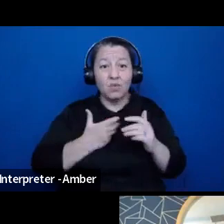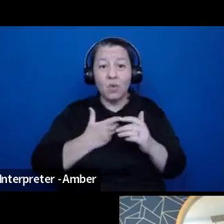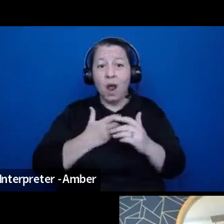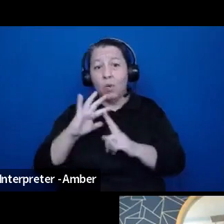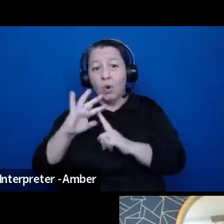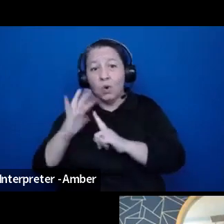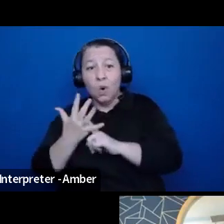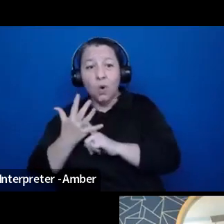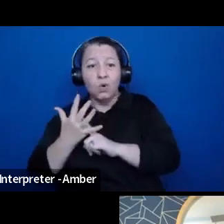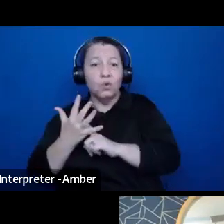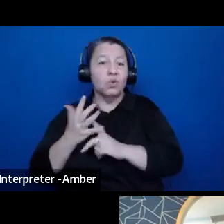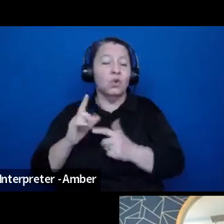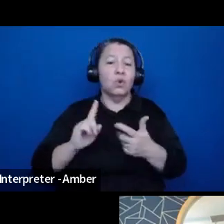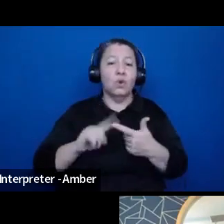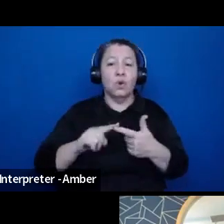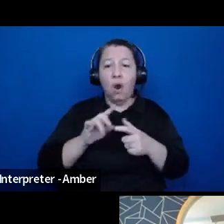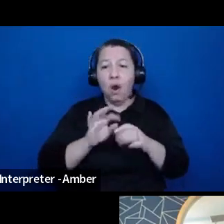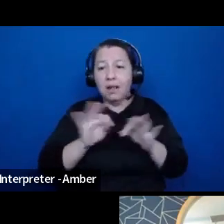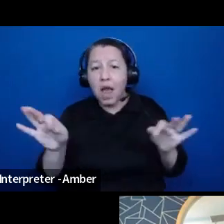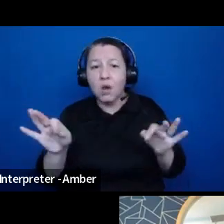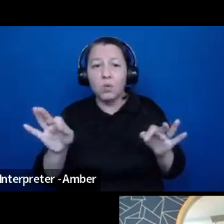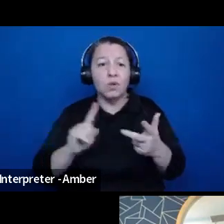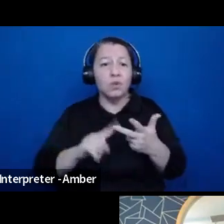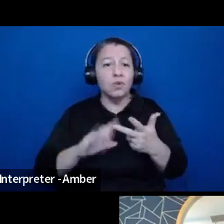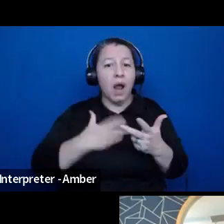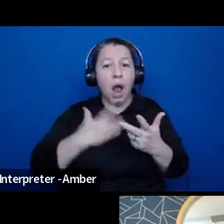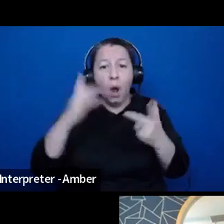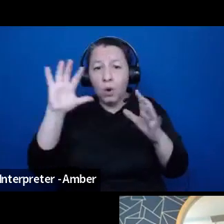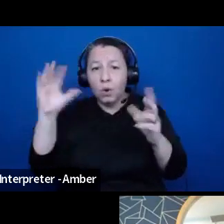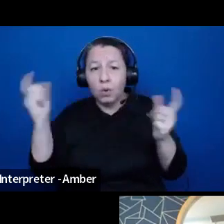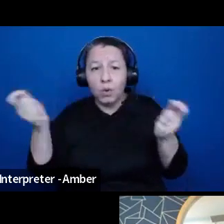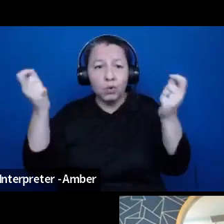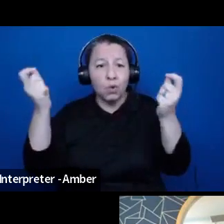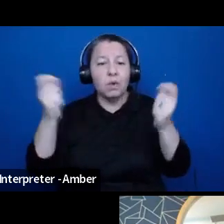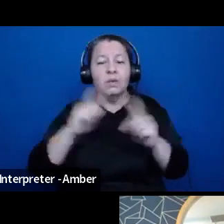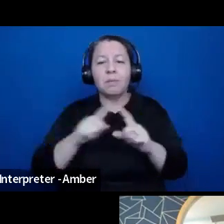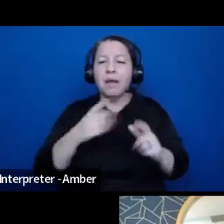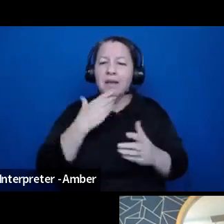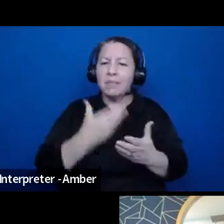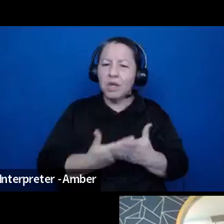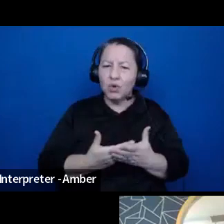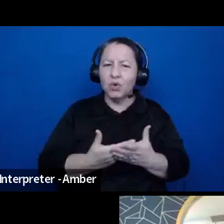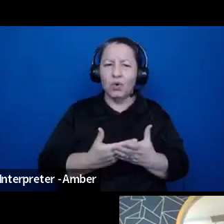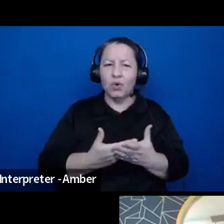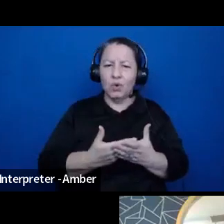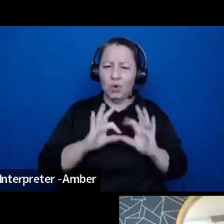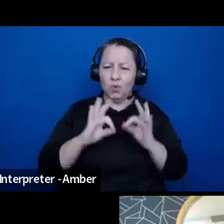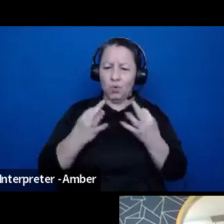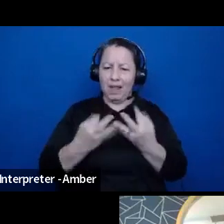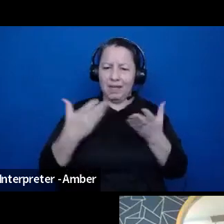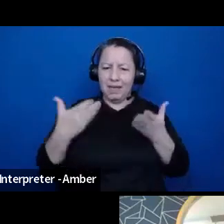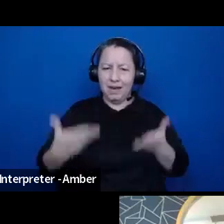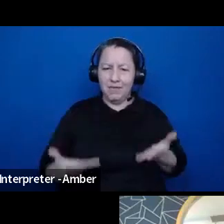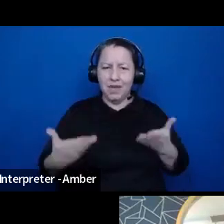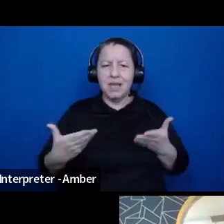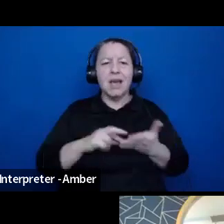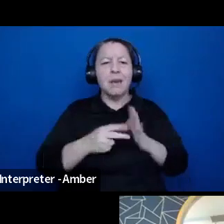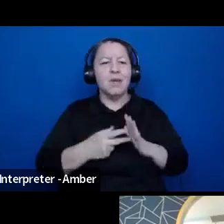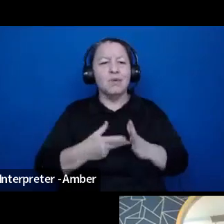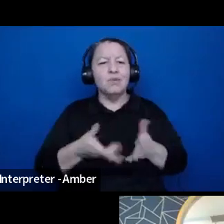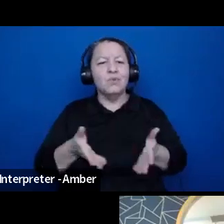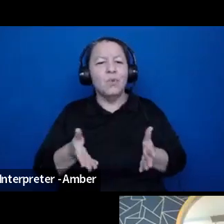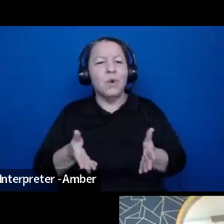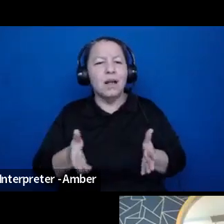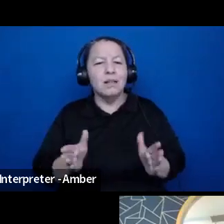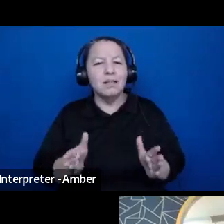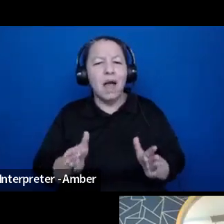ritual. And I think to be a good relative means that you leave room for those of us who are learning, right? Like